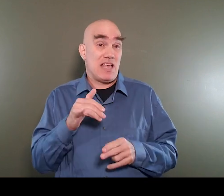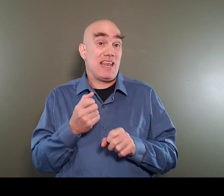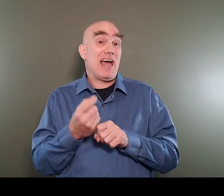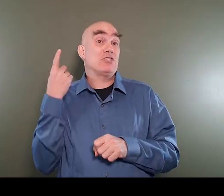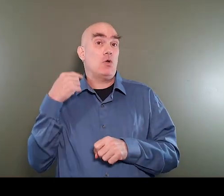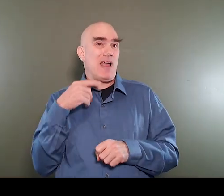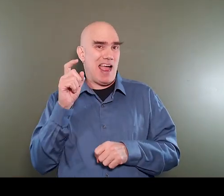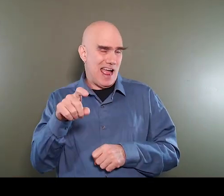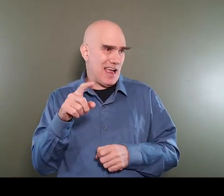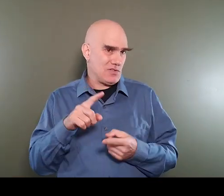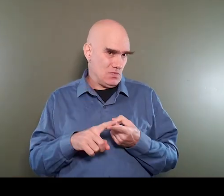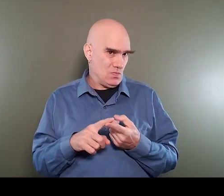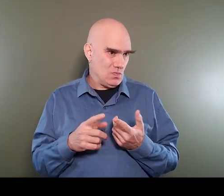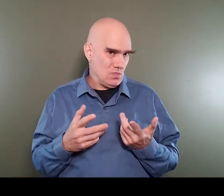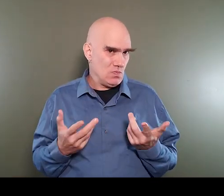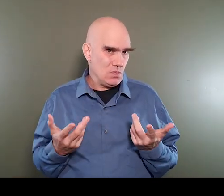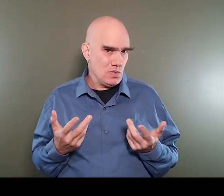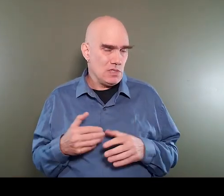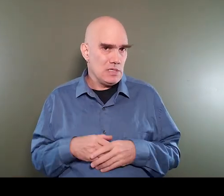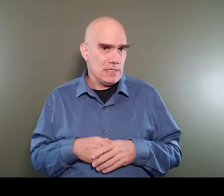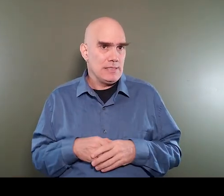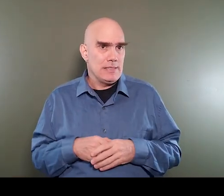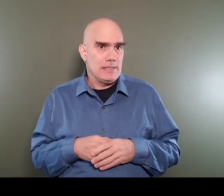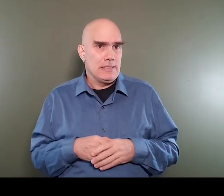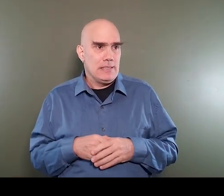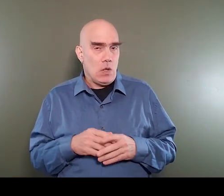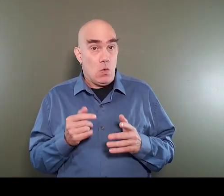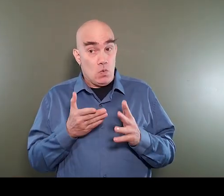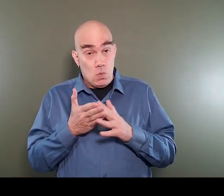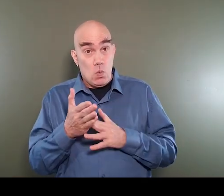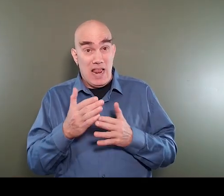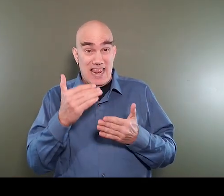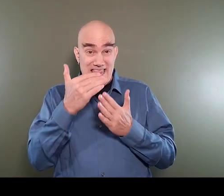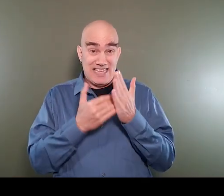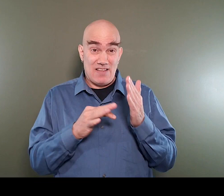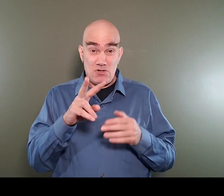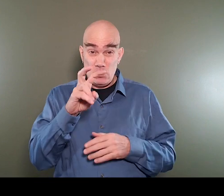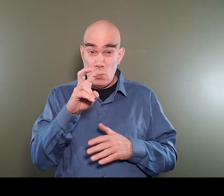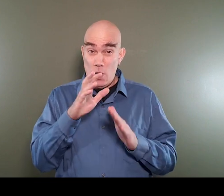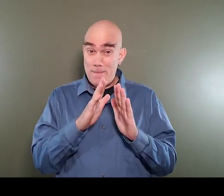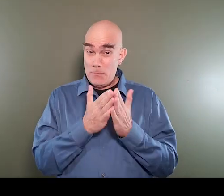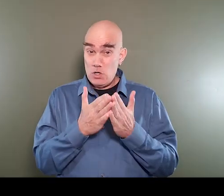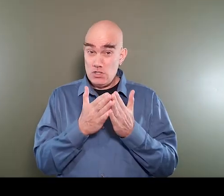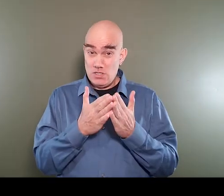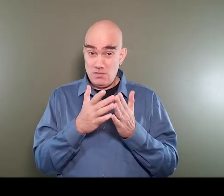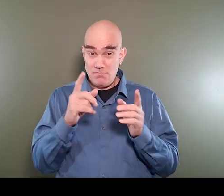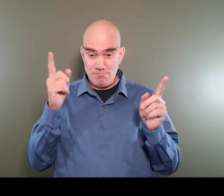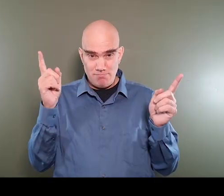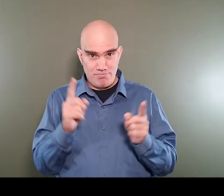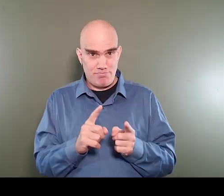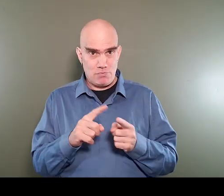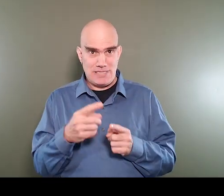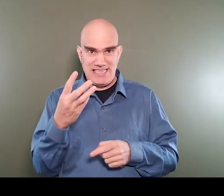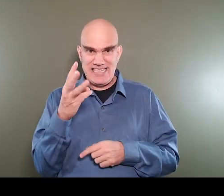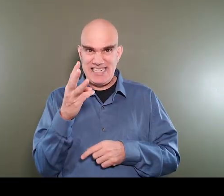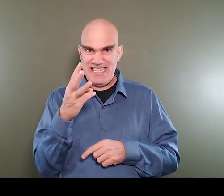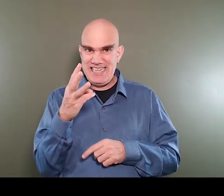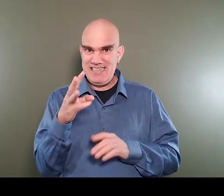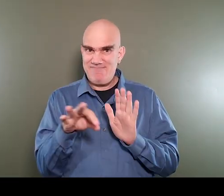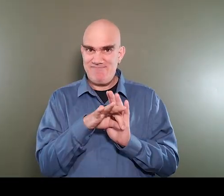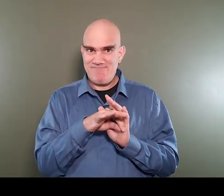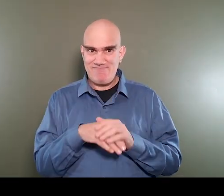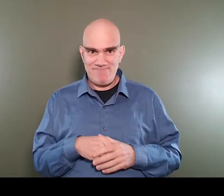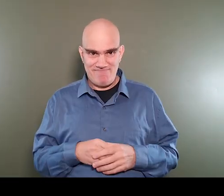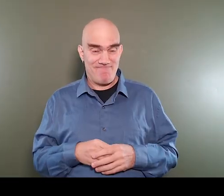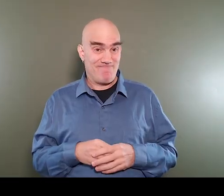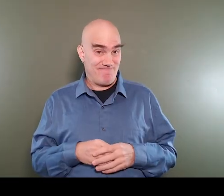And one thing I didn't mention was that last year we had to go through a list of over 200 books